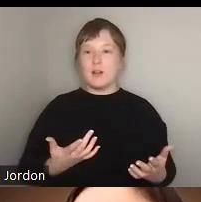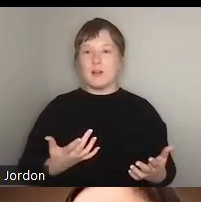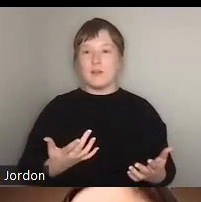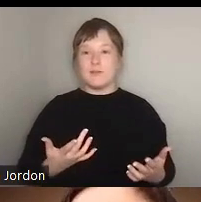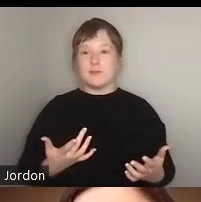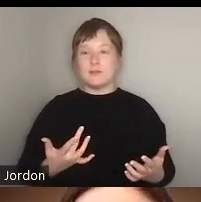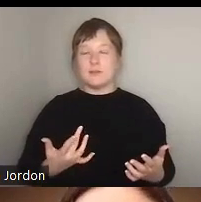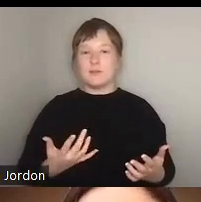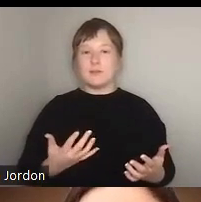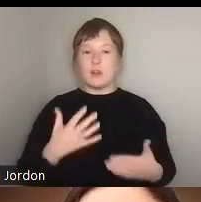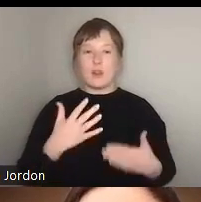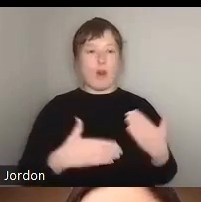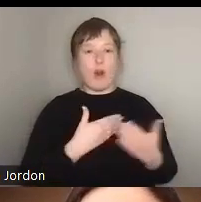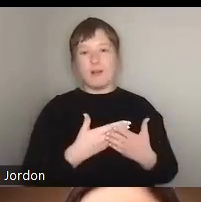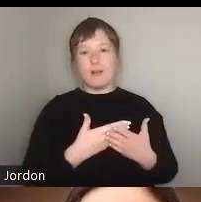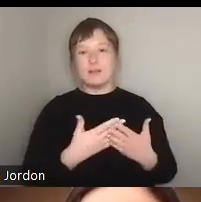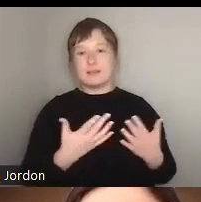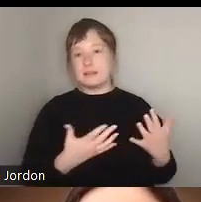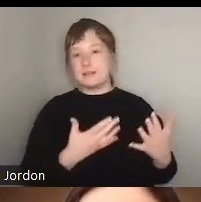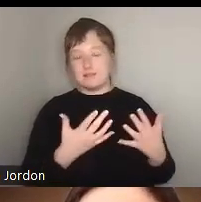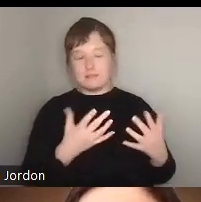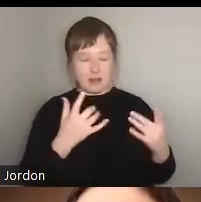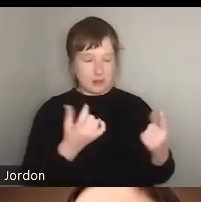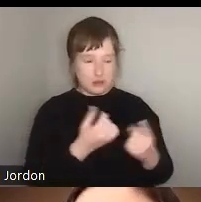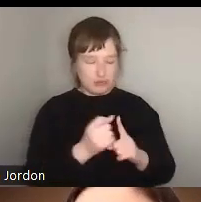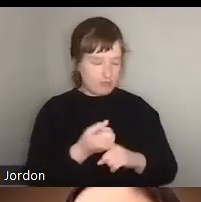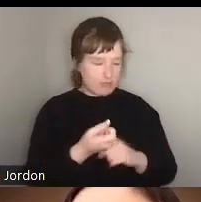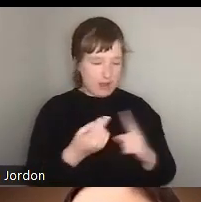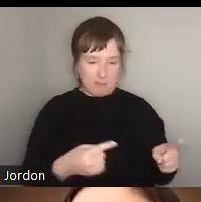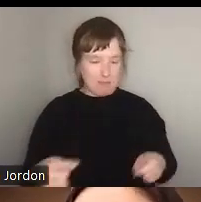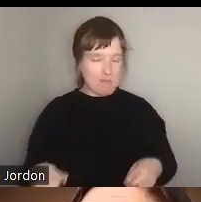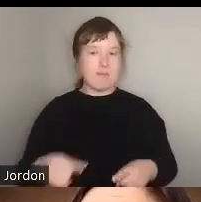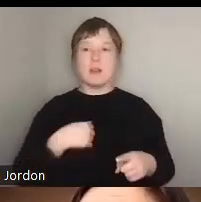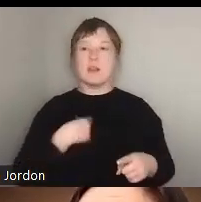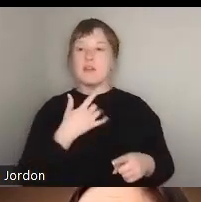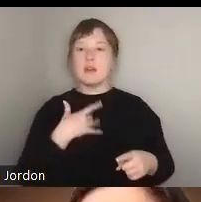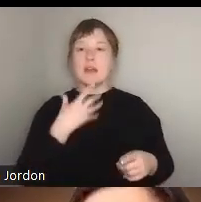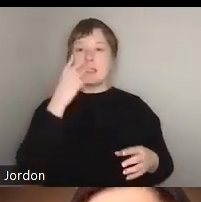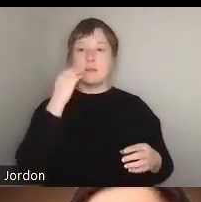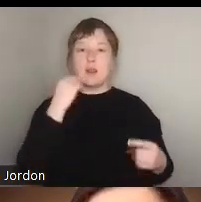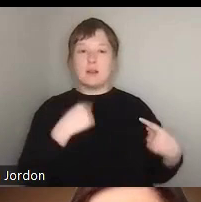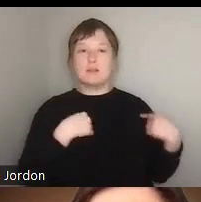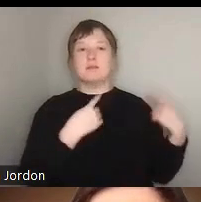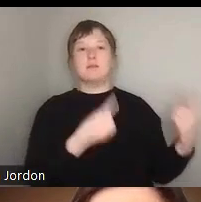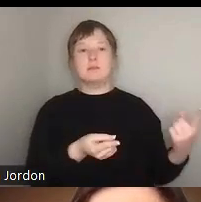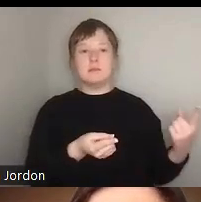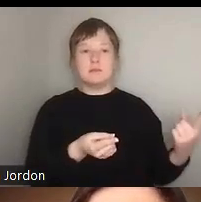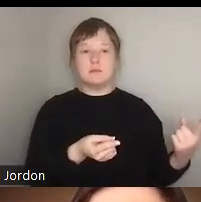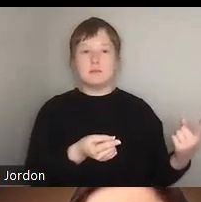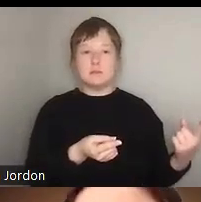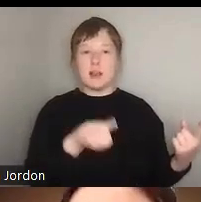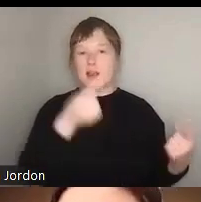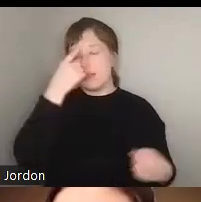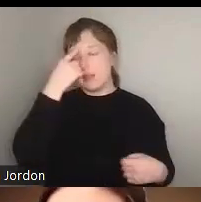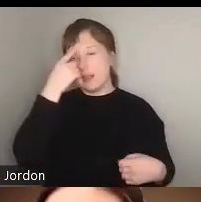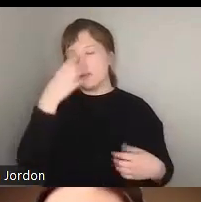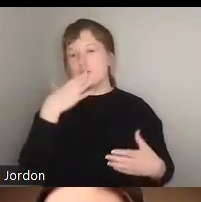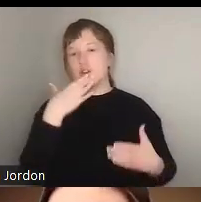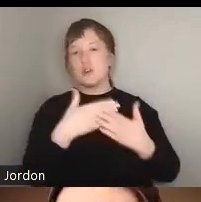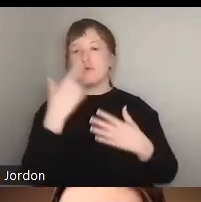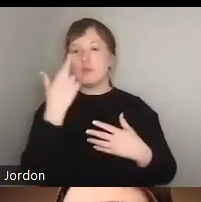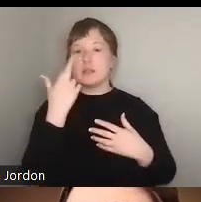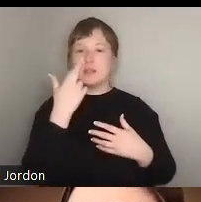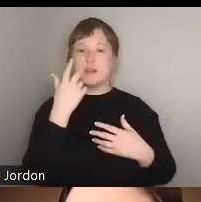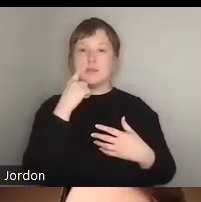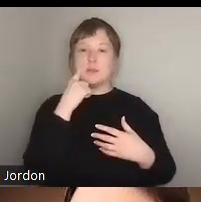that somebody has. And if someone were experiencing things already to this point, I think there's good reason for wondering about